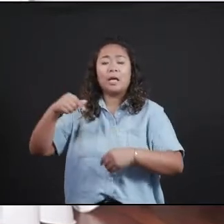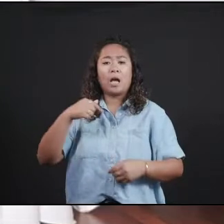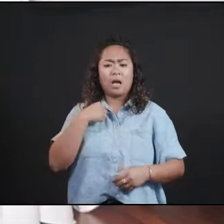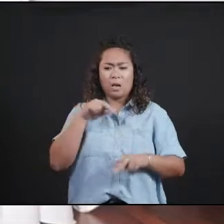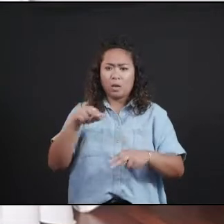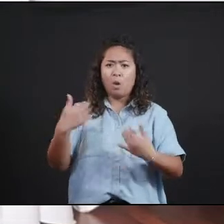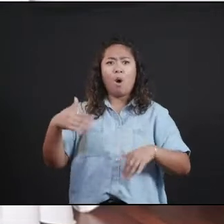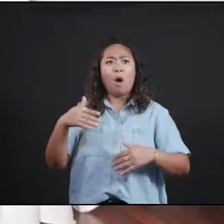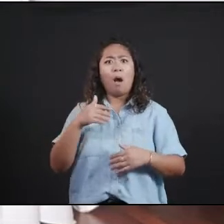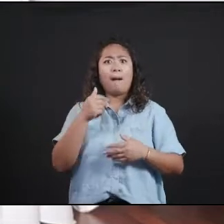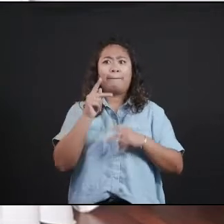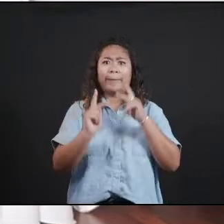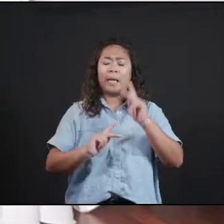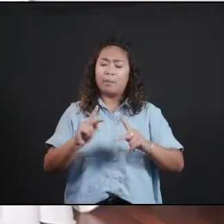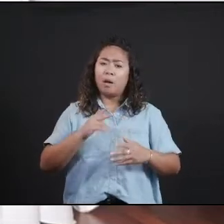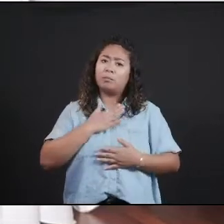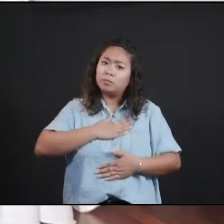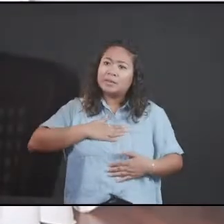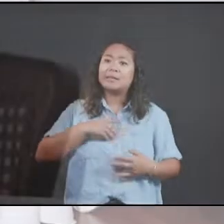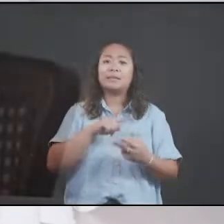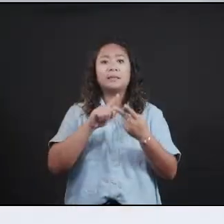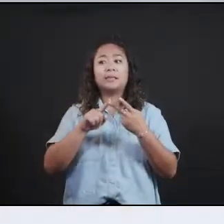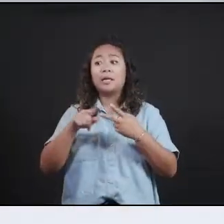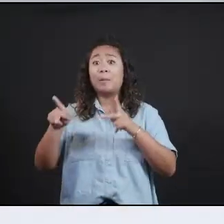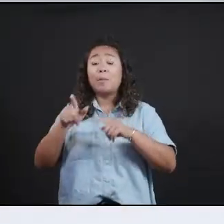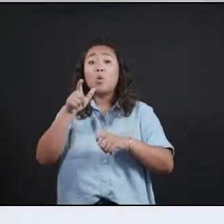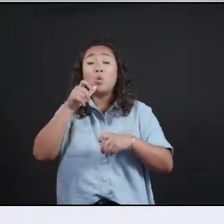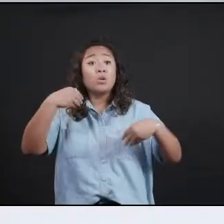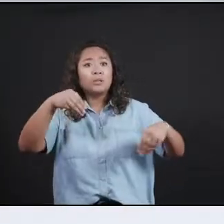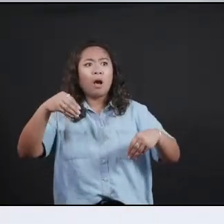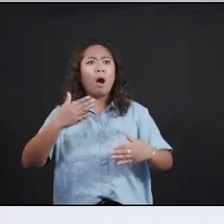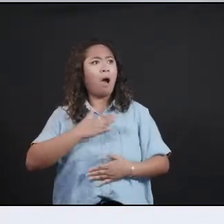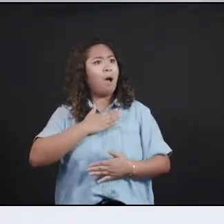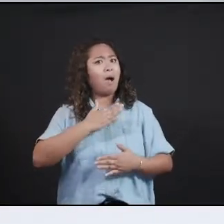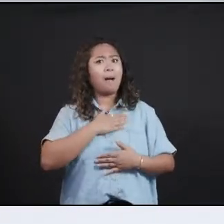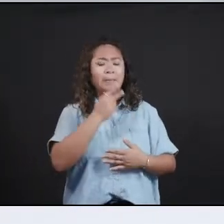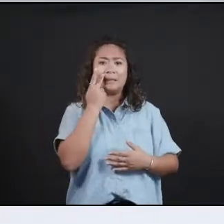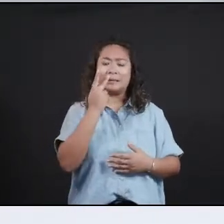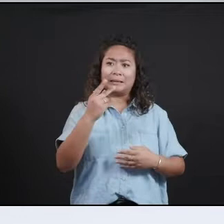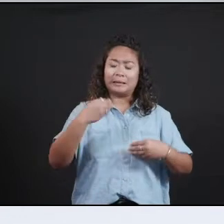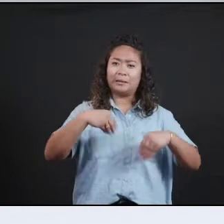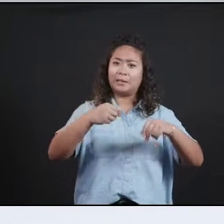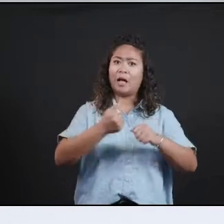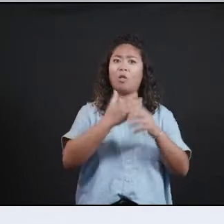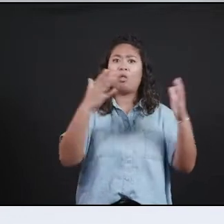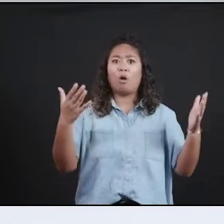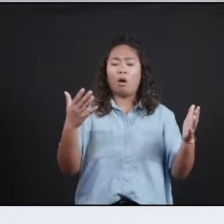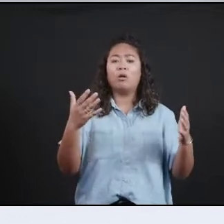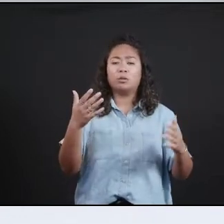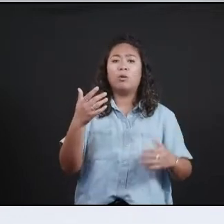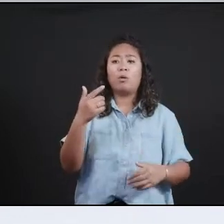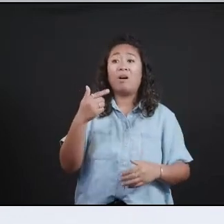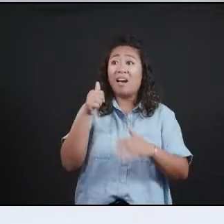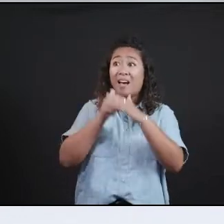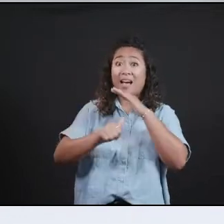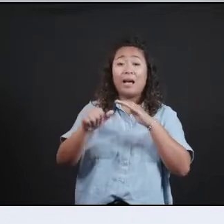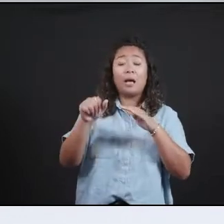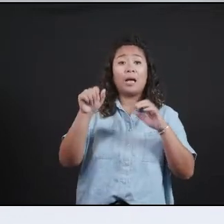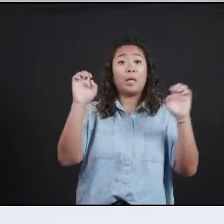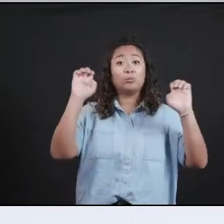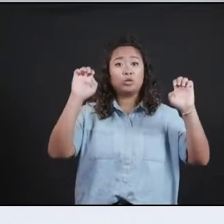have been impacted by the COVID-19 pandemic. I am seeking to boost our fragile